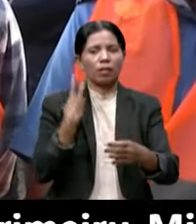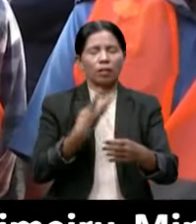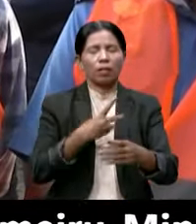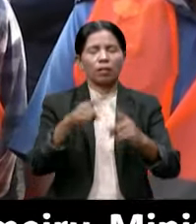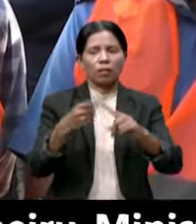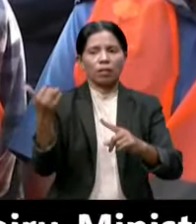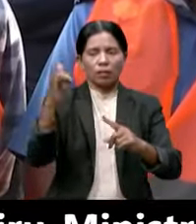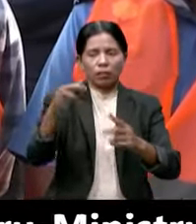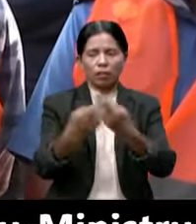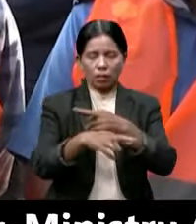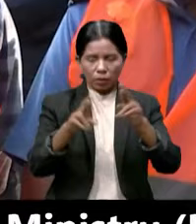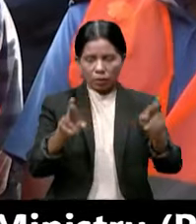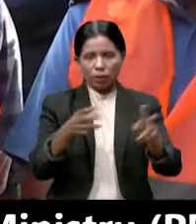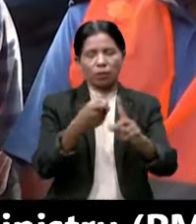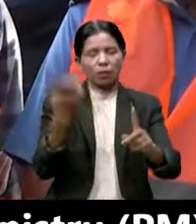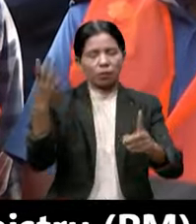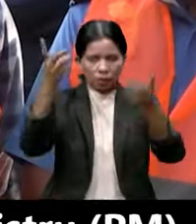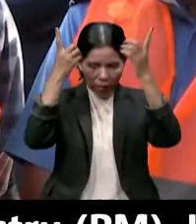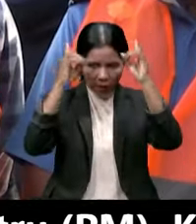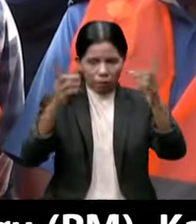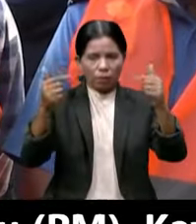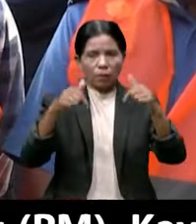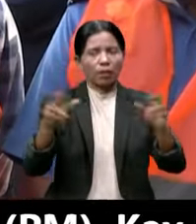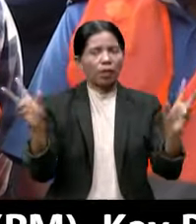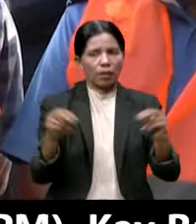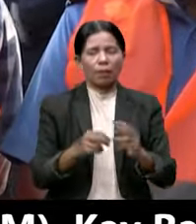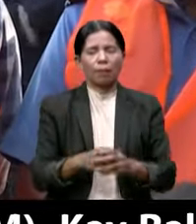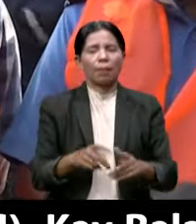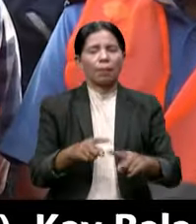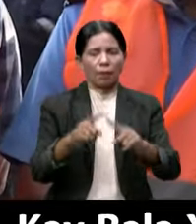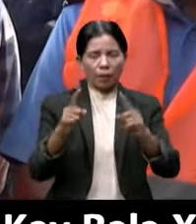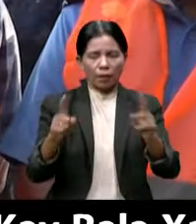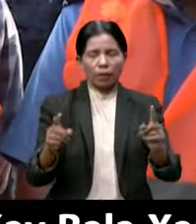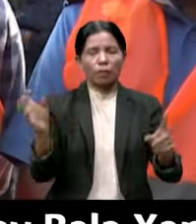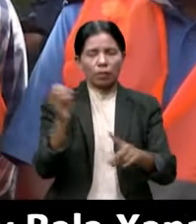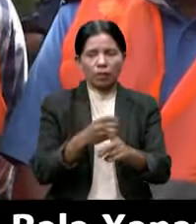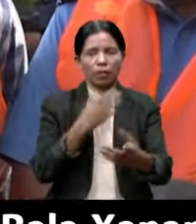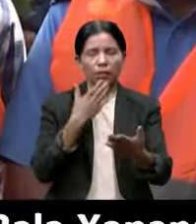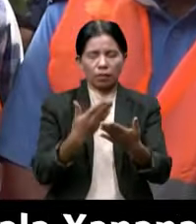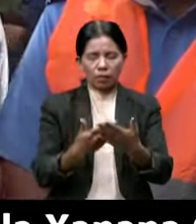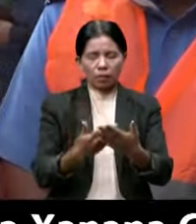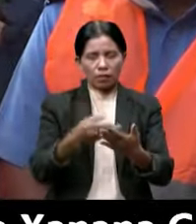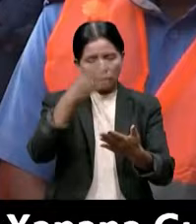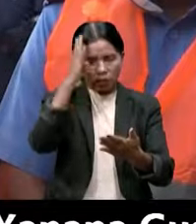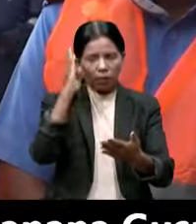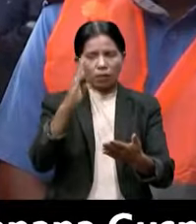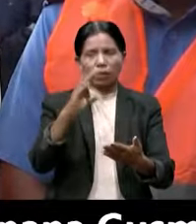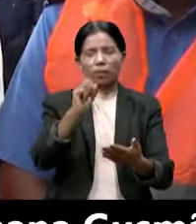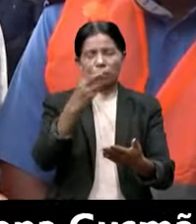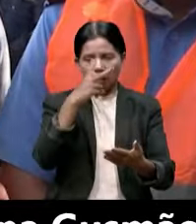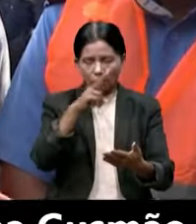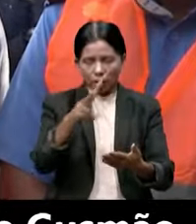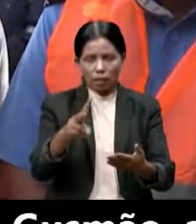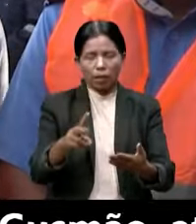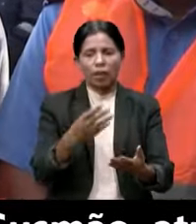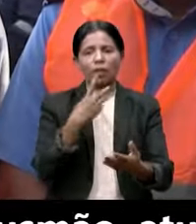he receives the result, does the bar make the decision to make a lie? Maybe opportunity that idea, but Senior Steve, to my name, who the hire Rasi for Matam, or